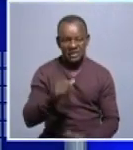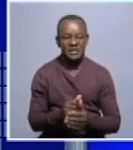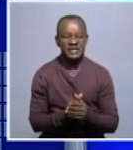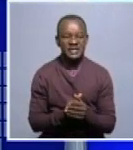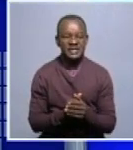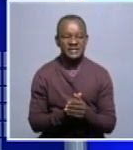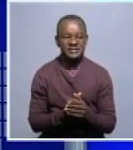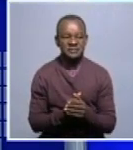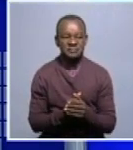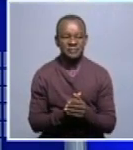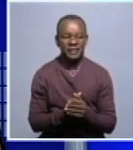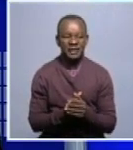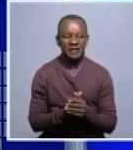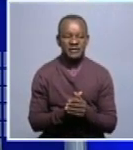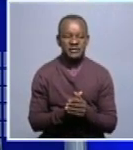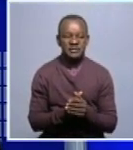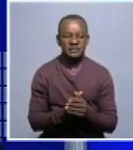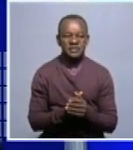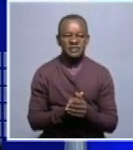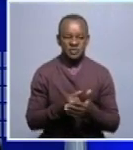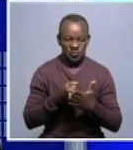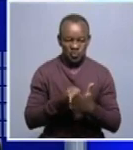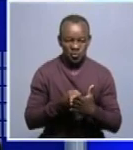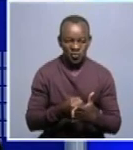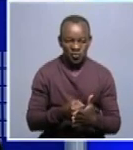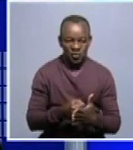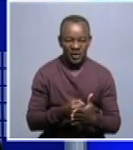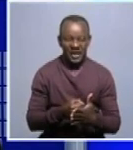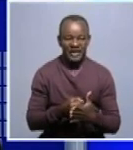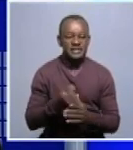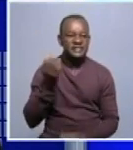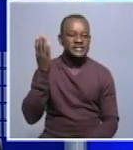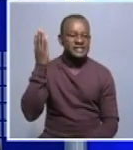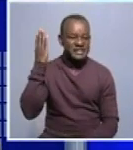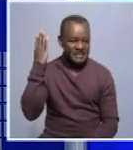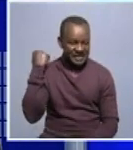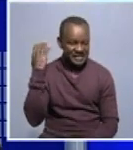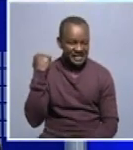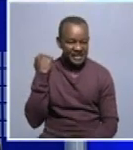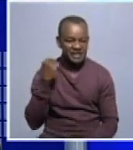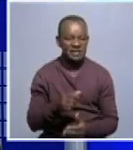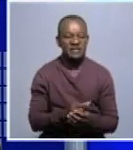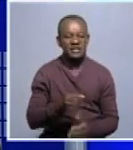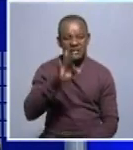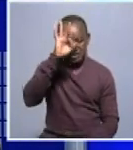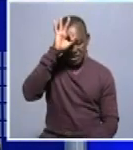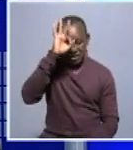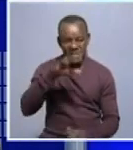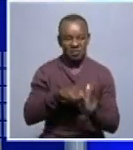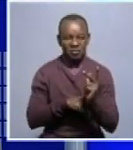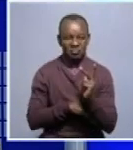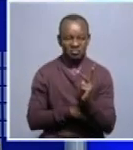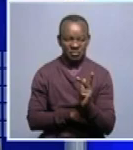to escape. In other words, he was a step or 2 steps ahead of law enforcement agencies. What are we doing to ensure